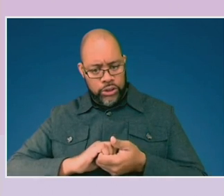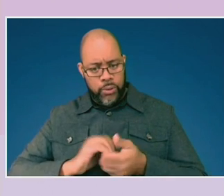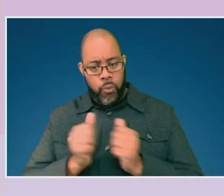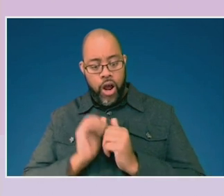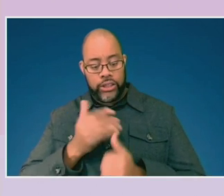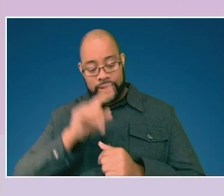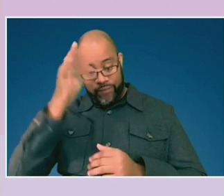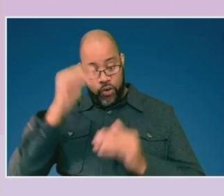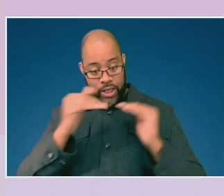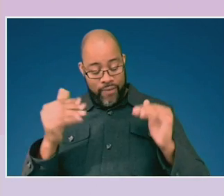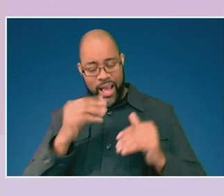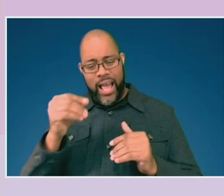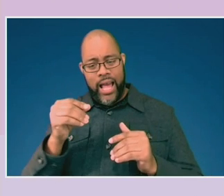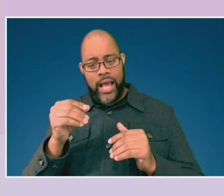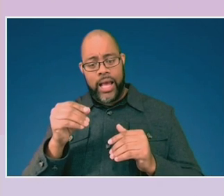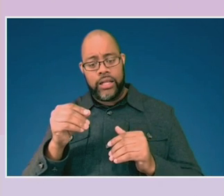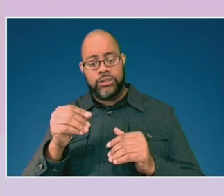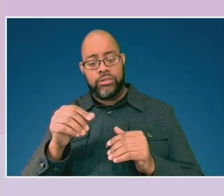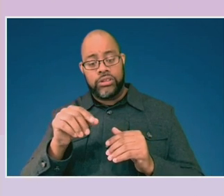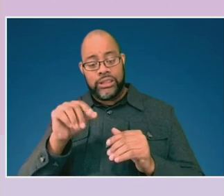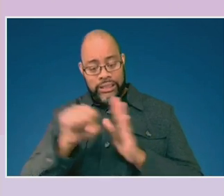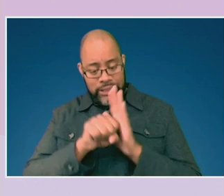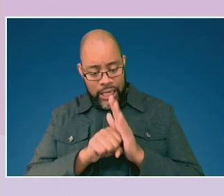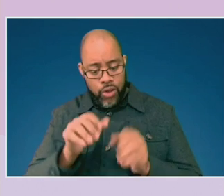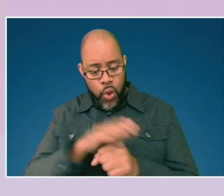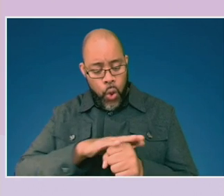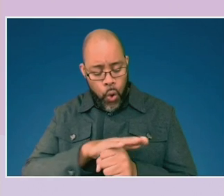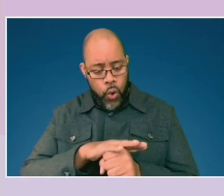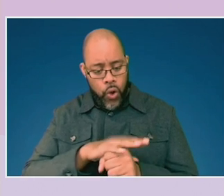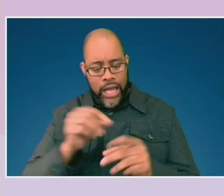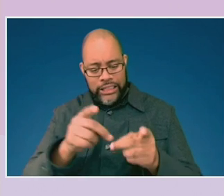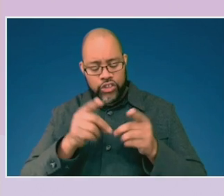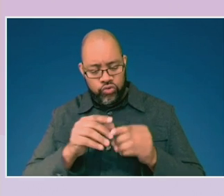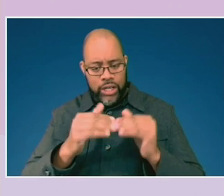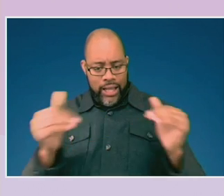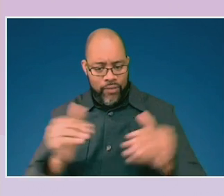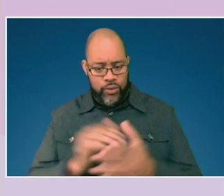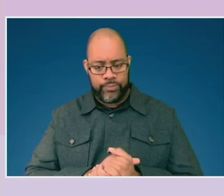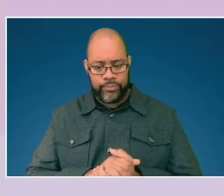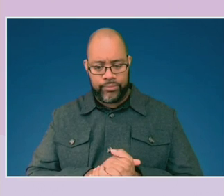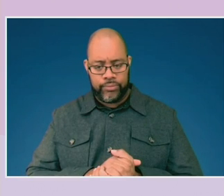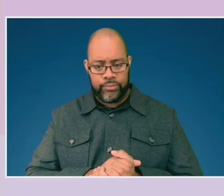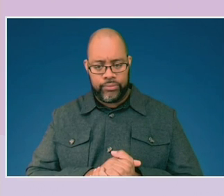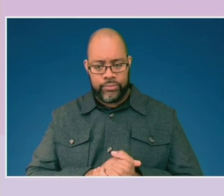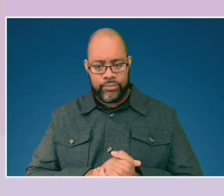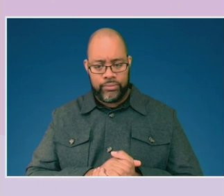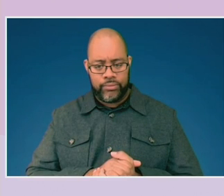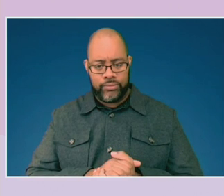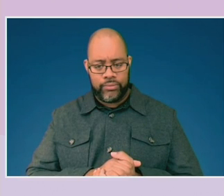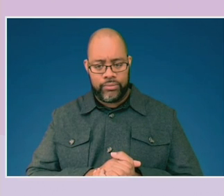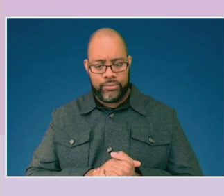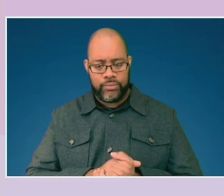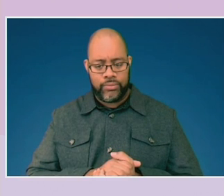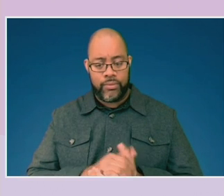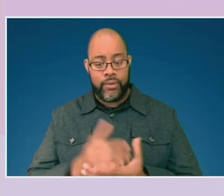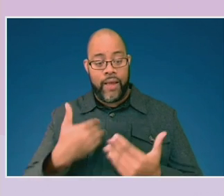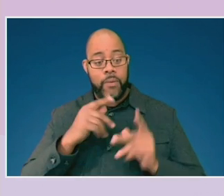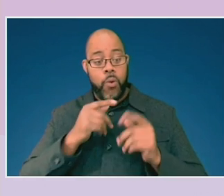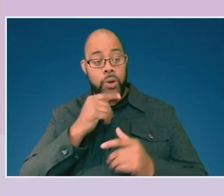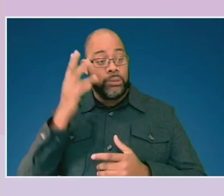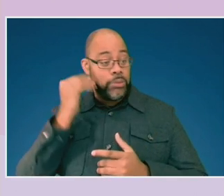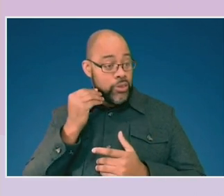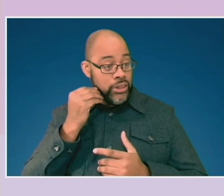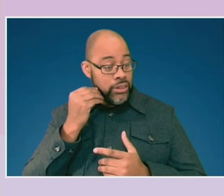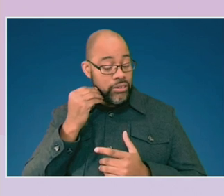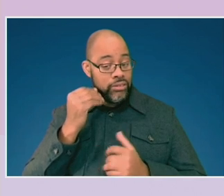level and those at the local education agency and district level. And there's no one with more experience in intergovernmental